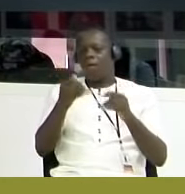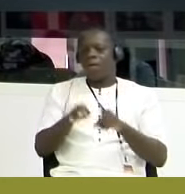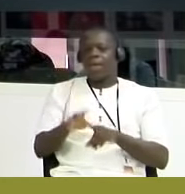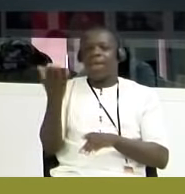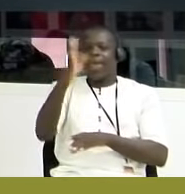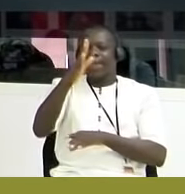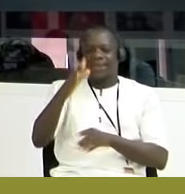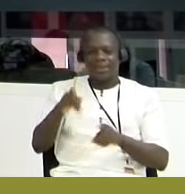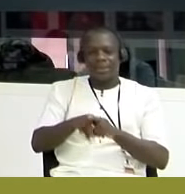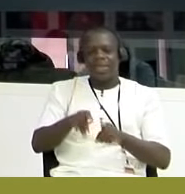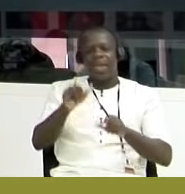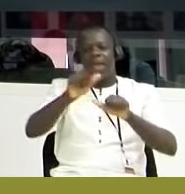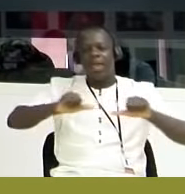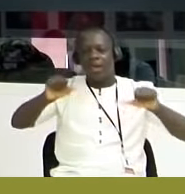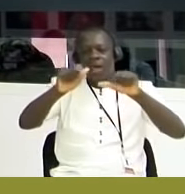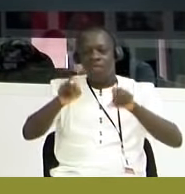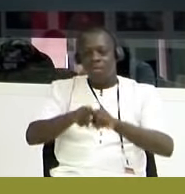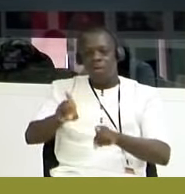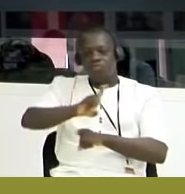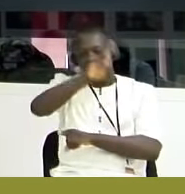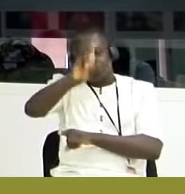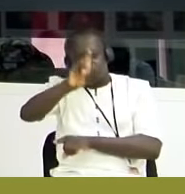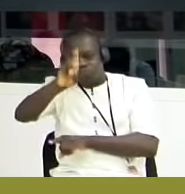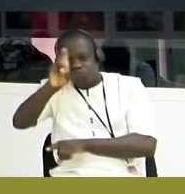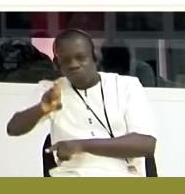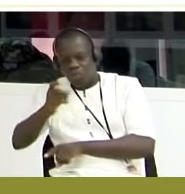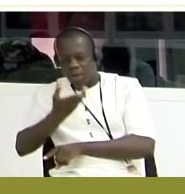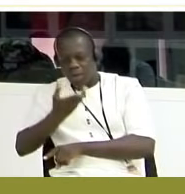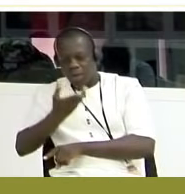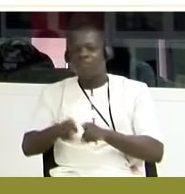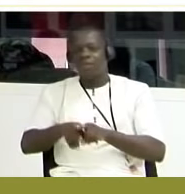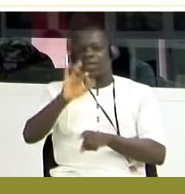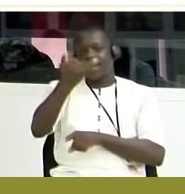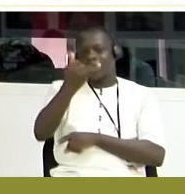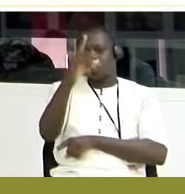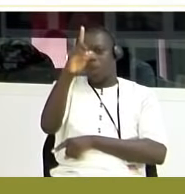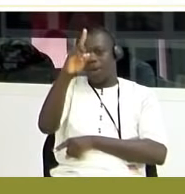you questioned? 1 year after,